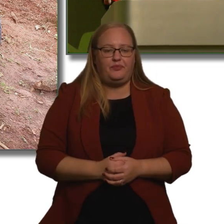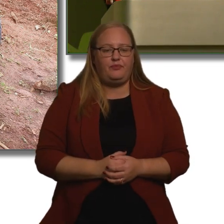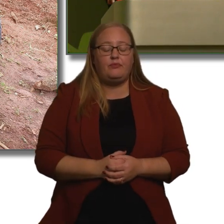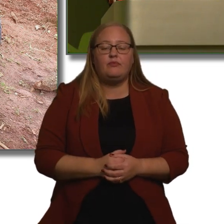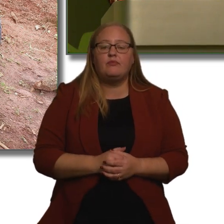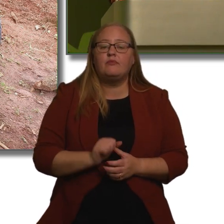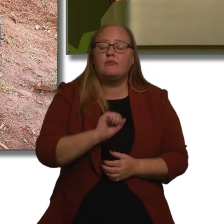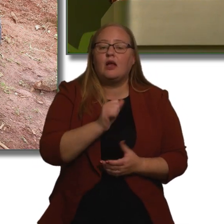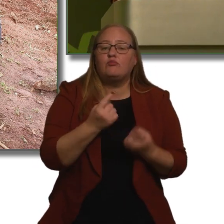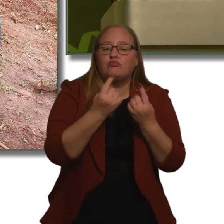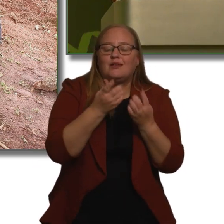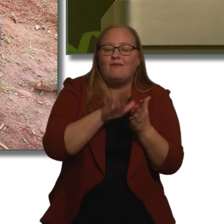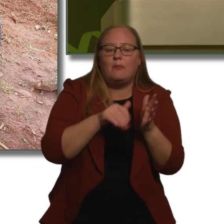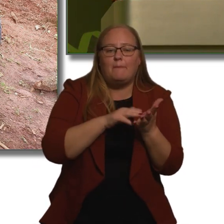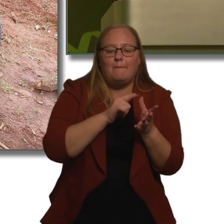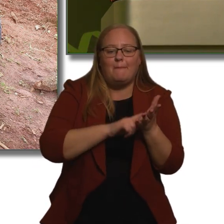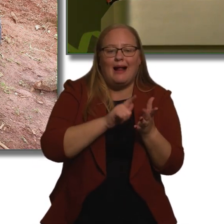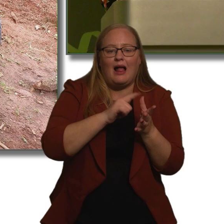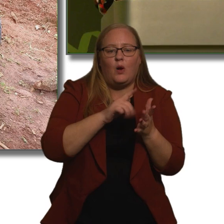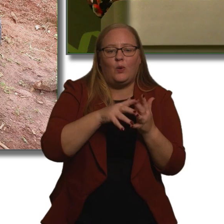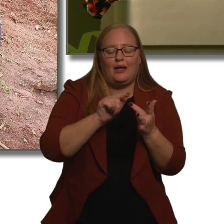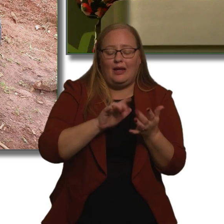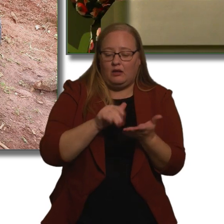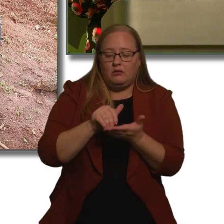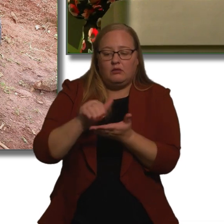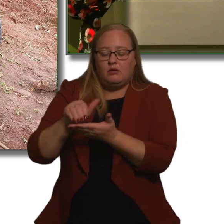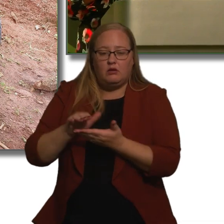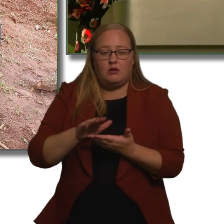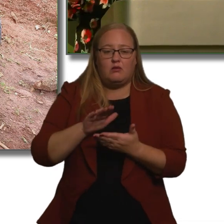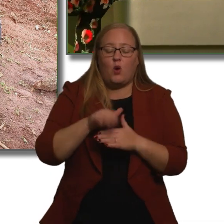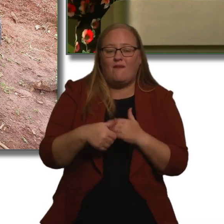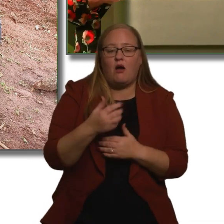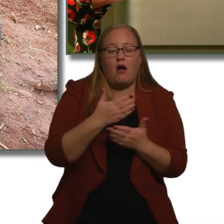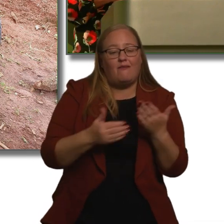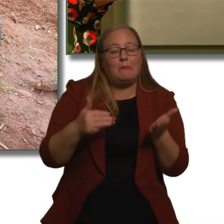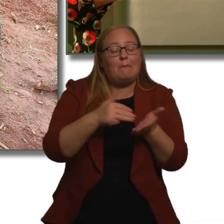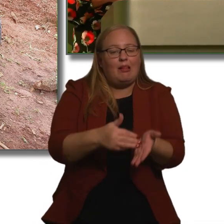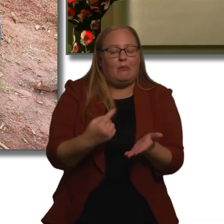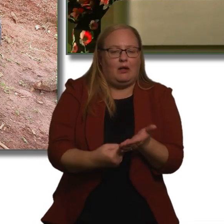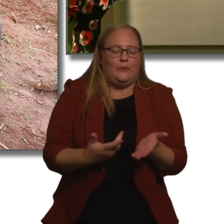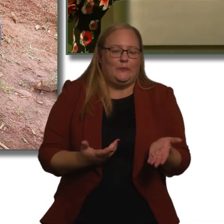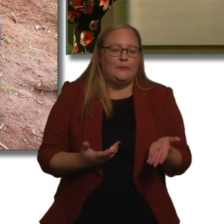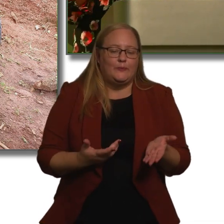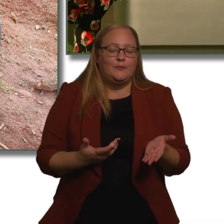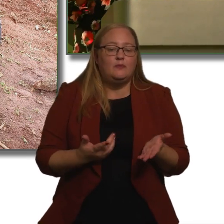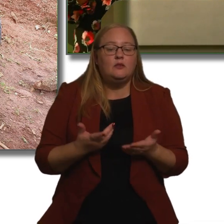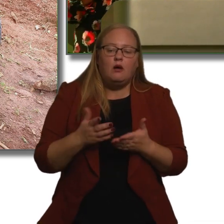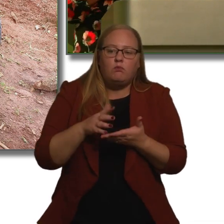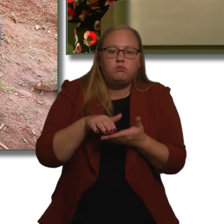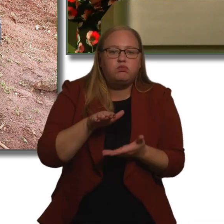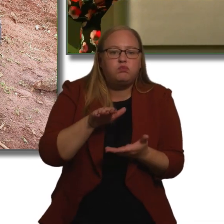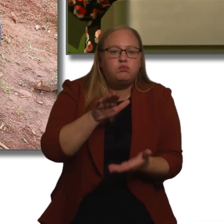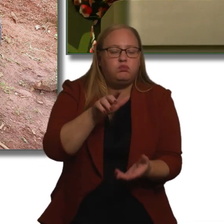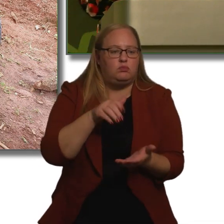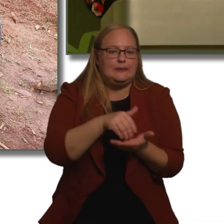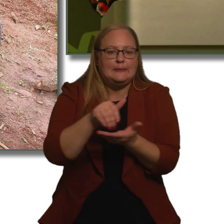our stores have now surpassed £500,000, and there's more momentum than ever as other co-ops begin to